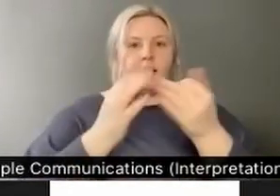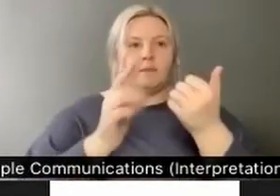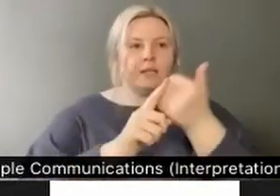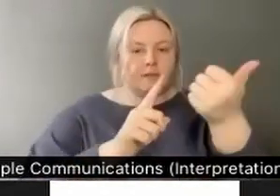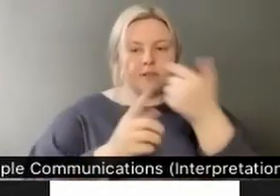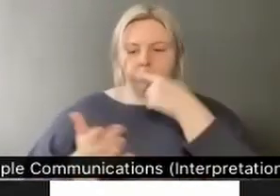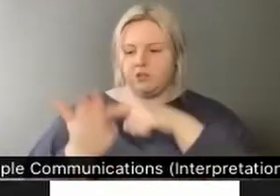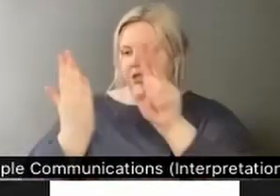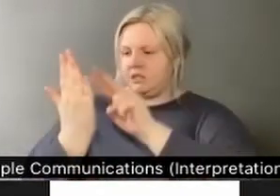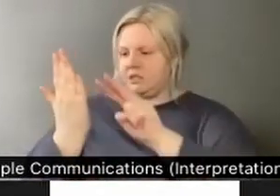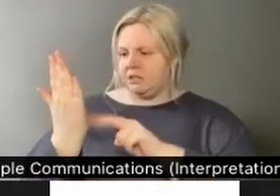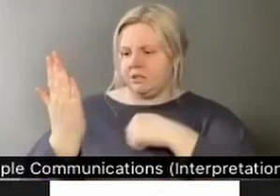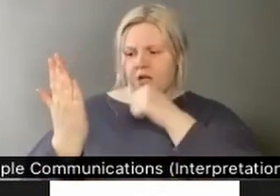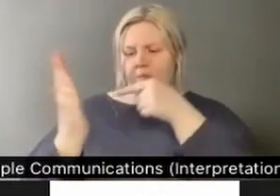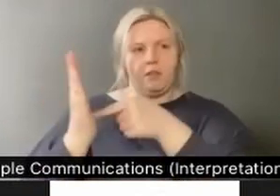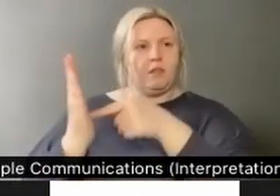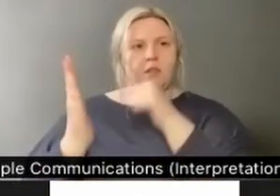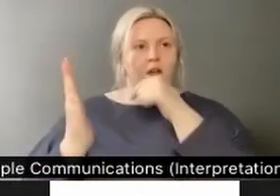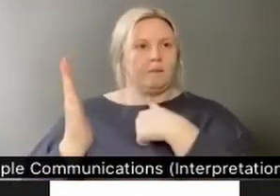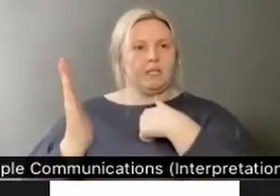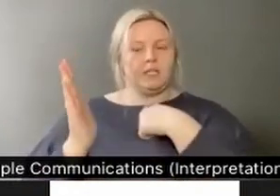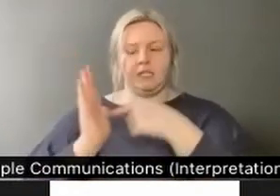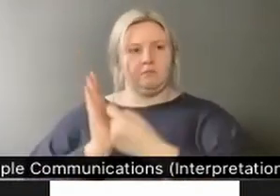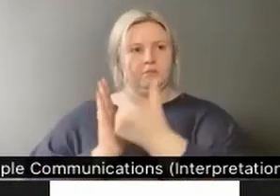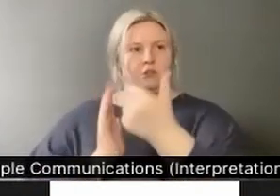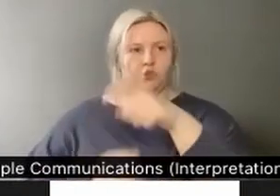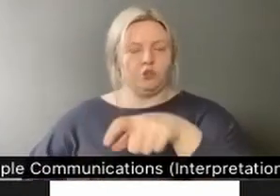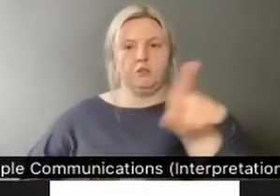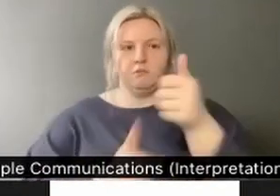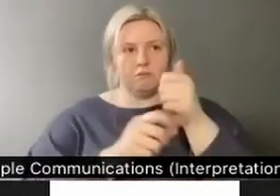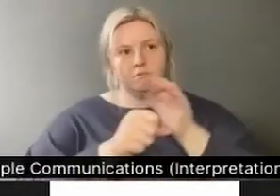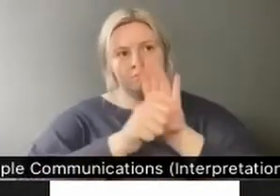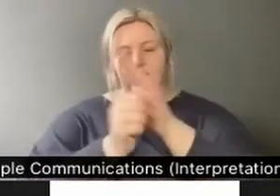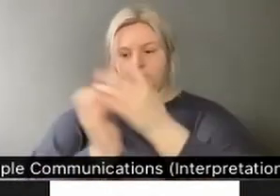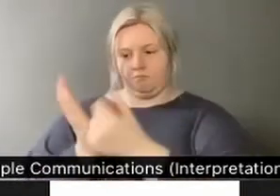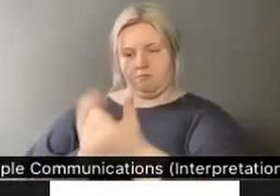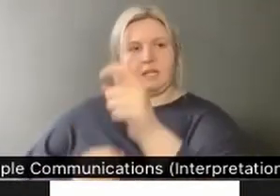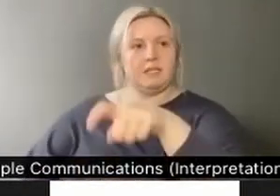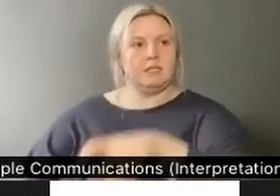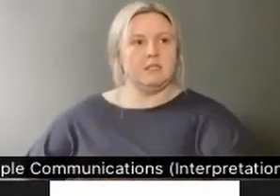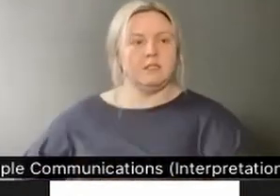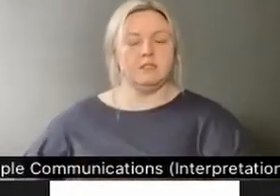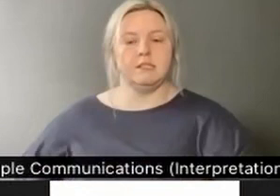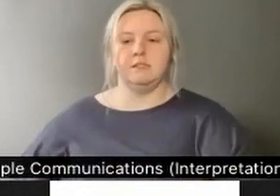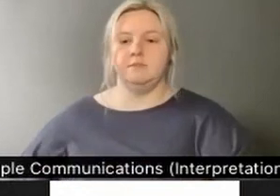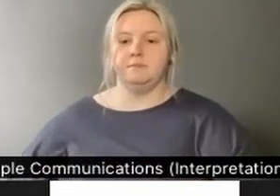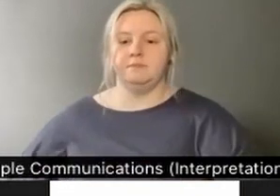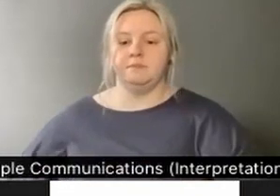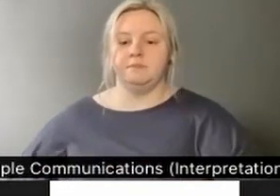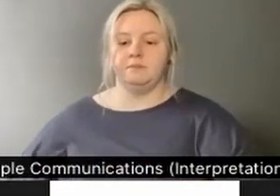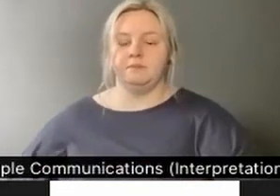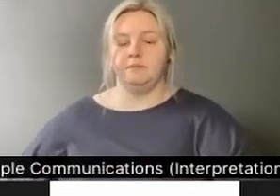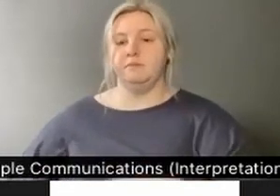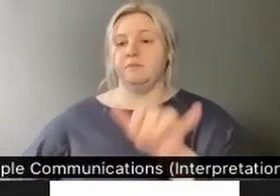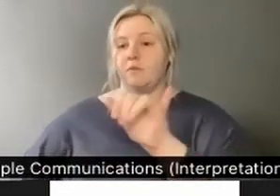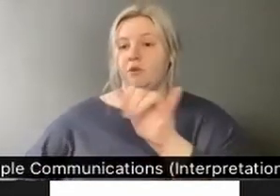unauthorized DNR orders, and to advocate for their removal. Similarly, there were more recent anecdotal accounts that